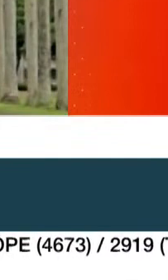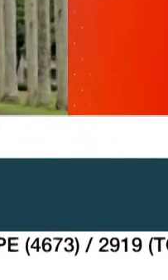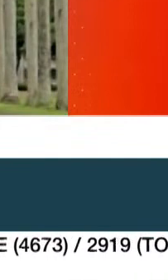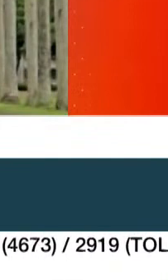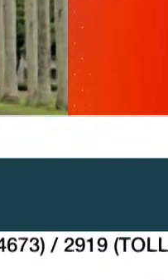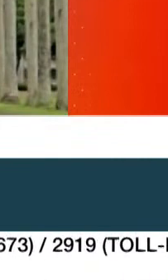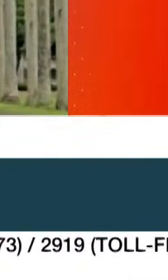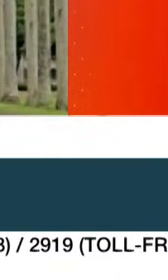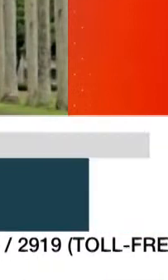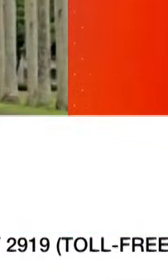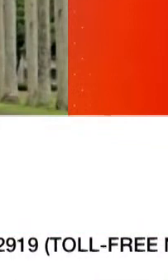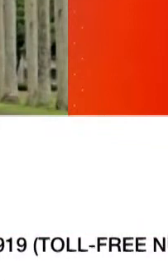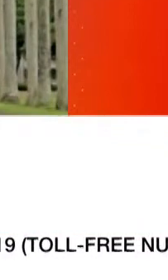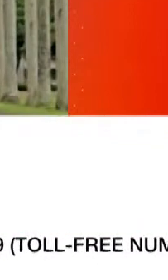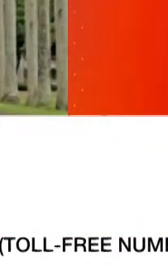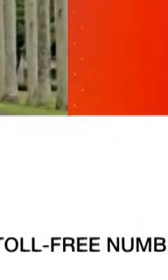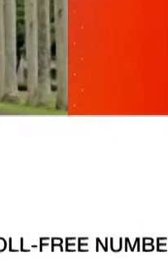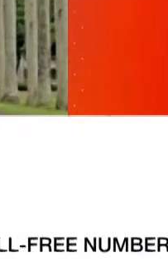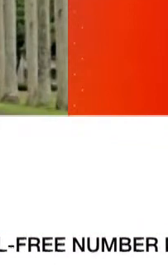Mindanao.